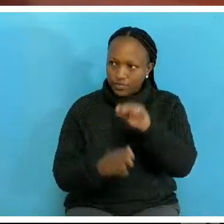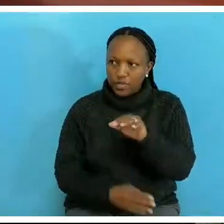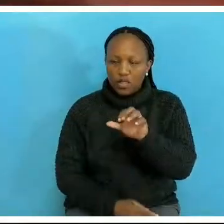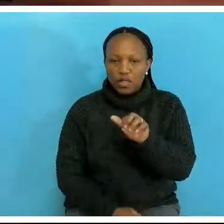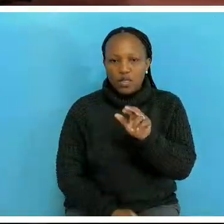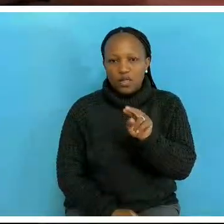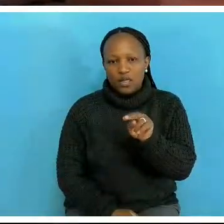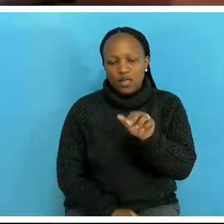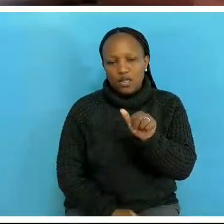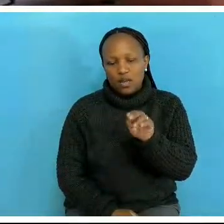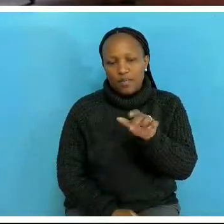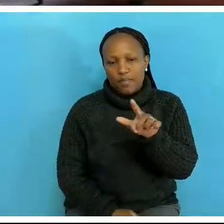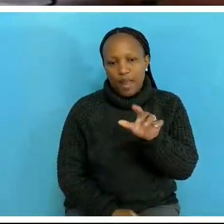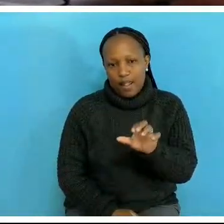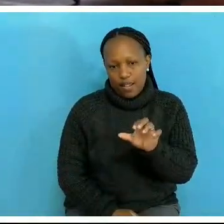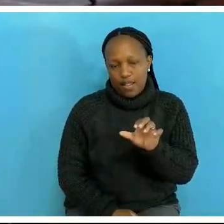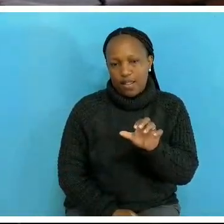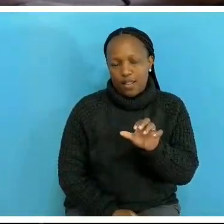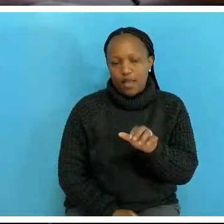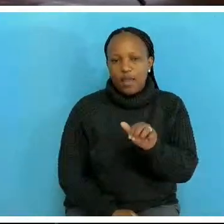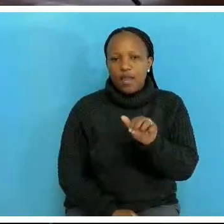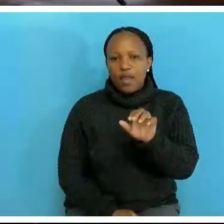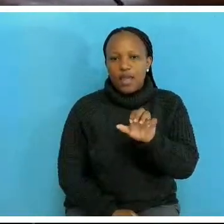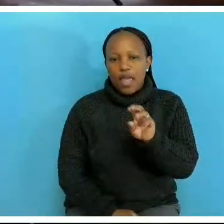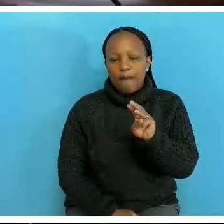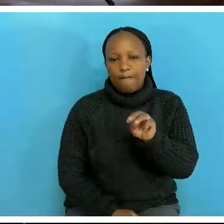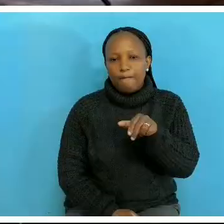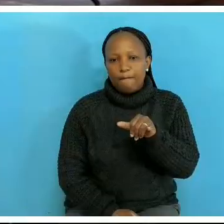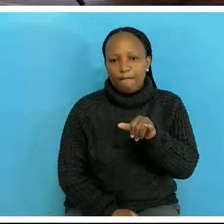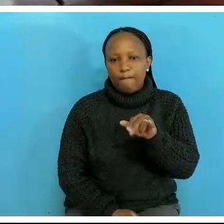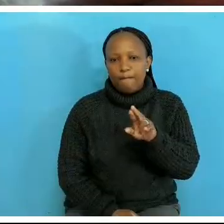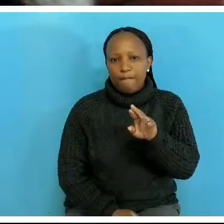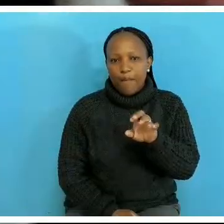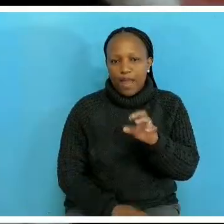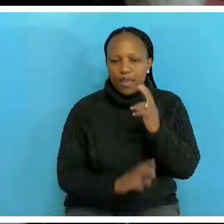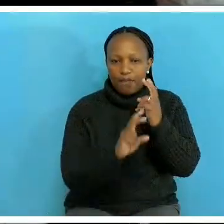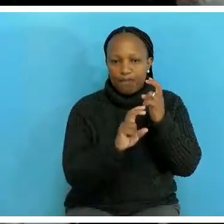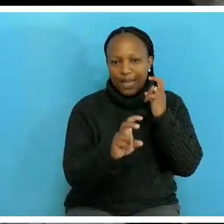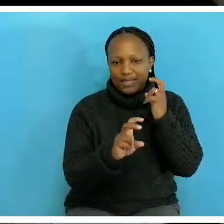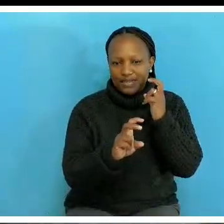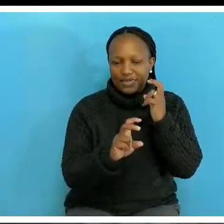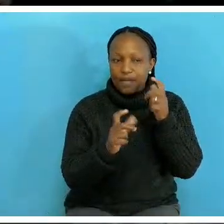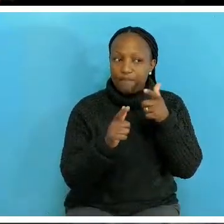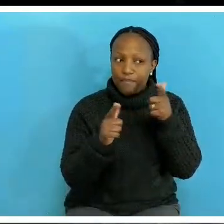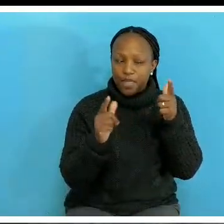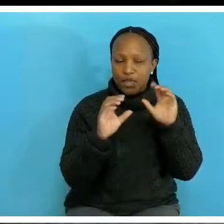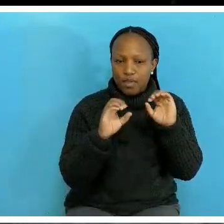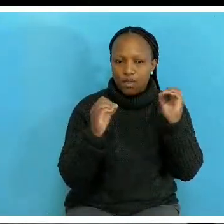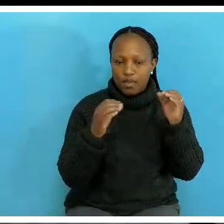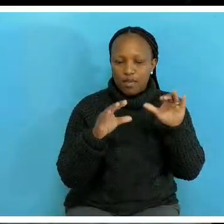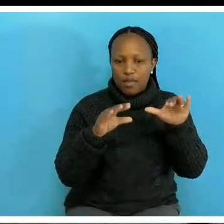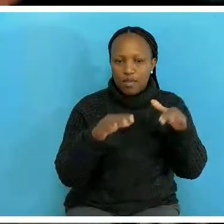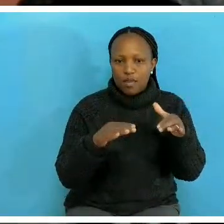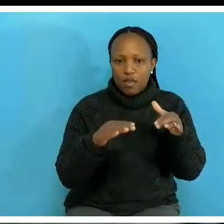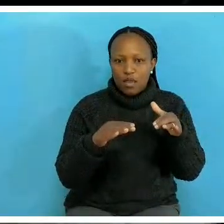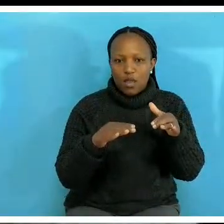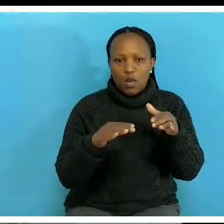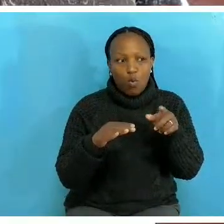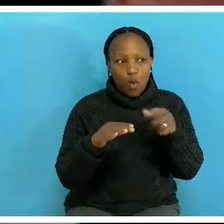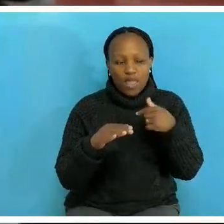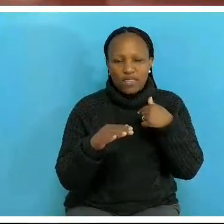from the Empire Bus, a youth organization where we get